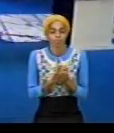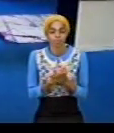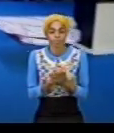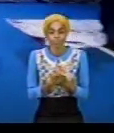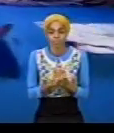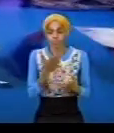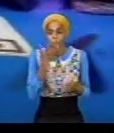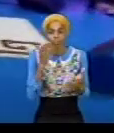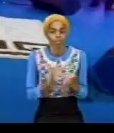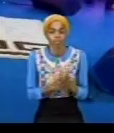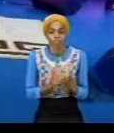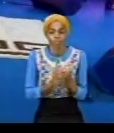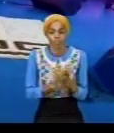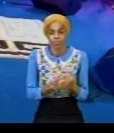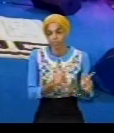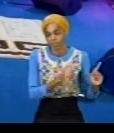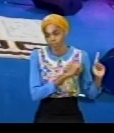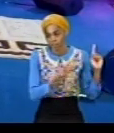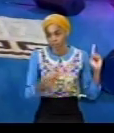Praise the Lord.